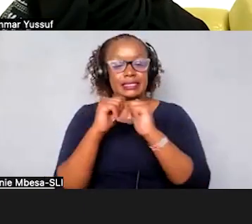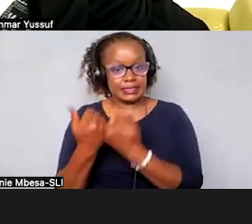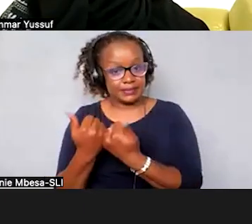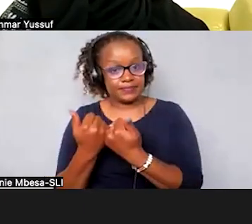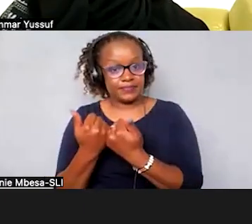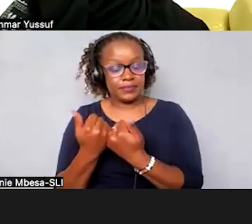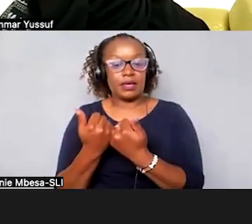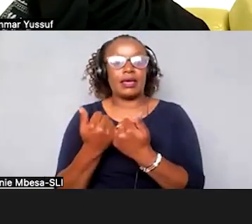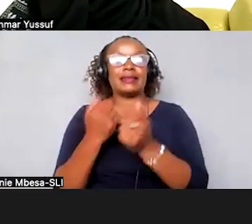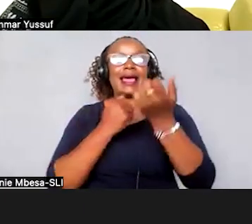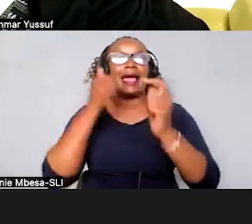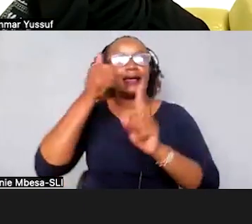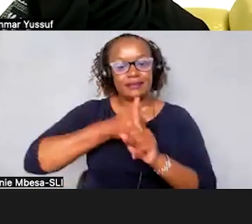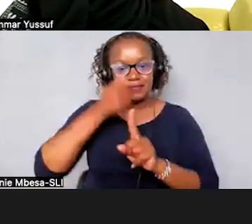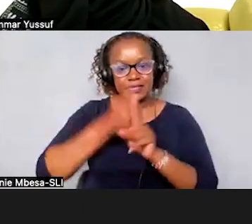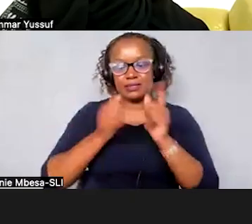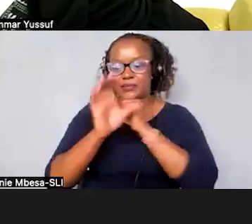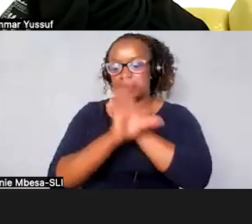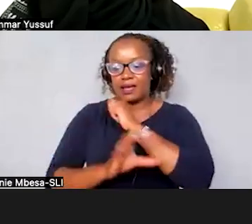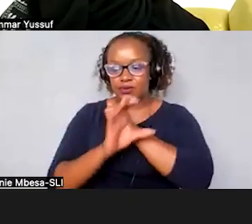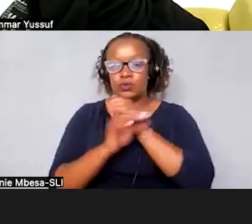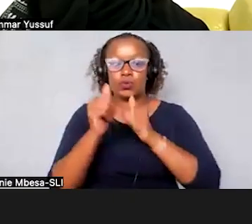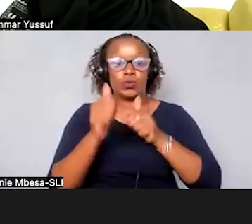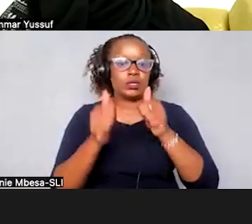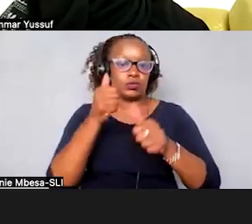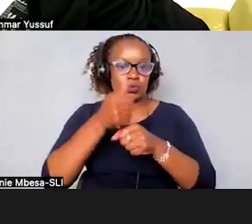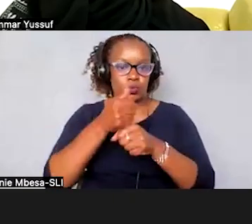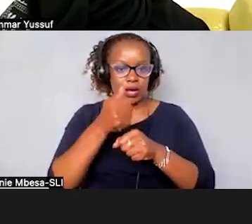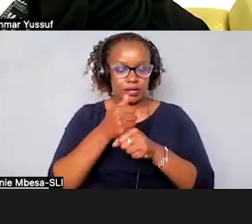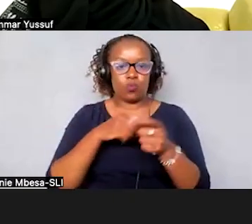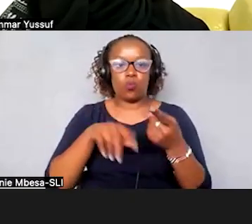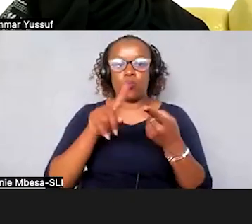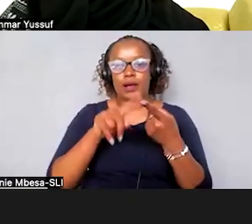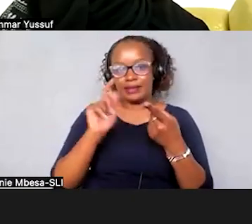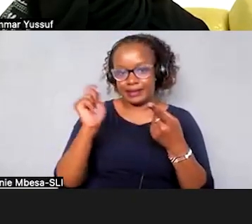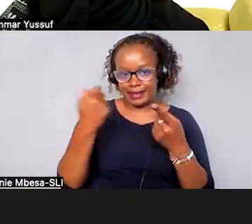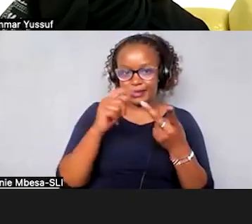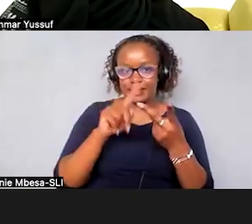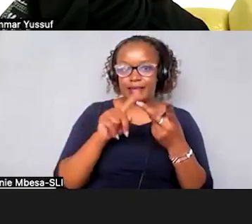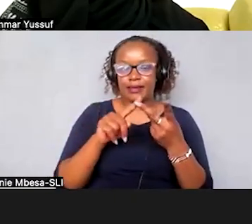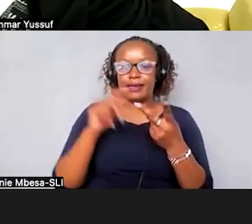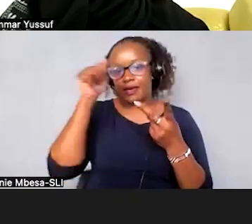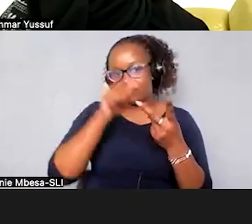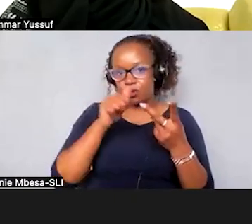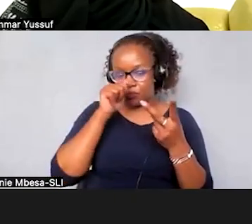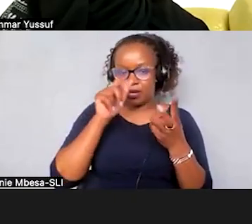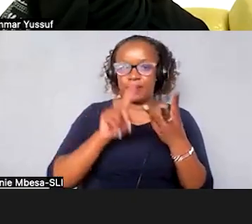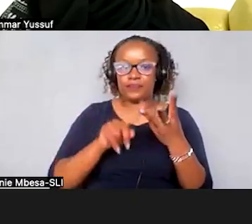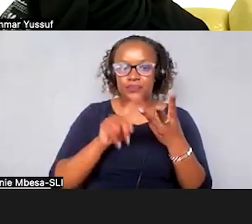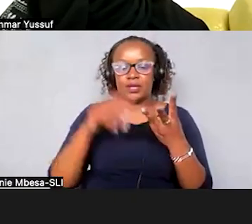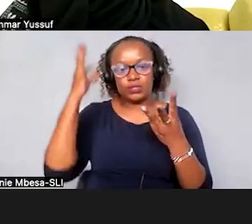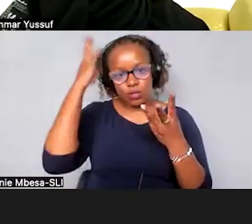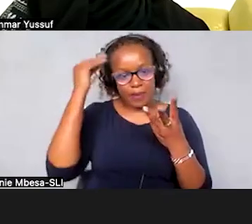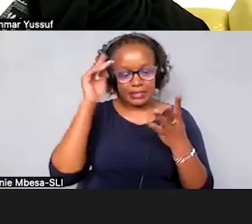the countries where we are working. And these countries include Kenya, Ethiopia, Somaliland, and Senegal. So we